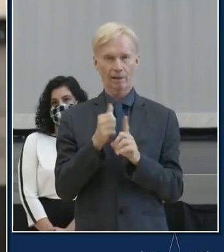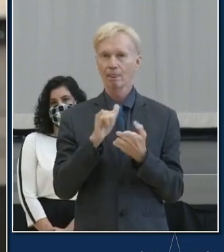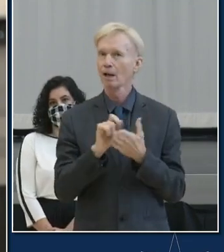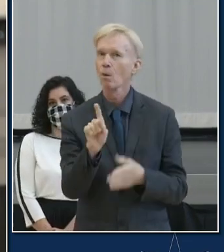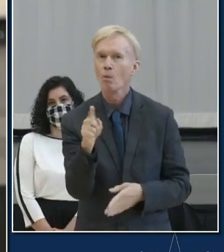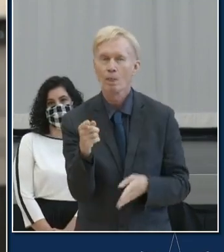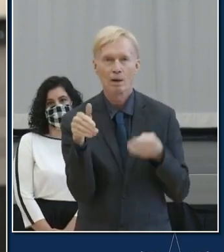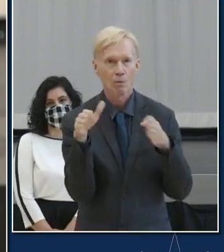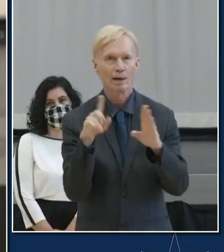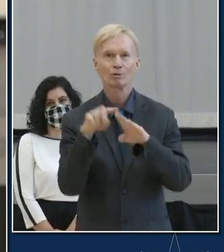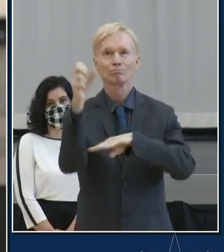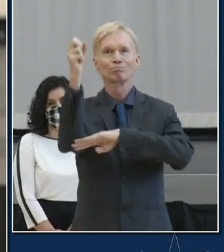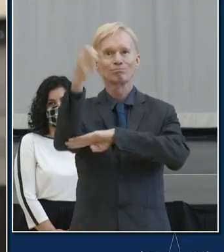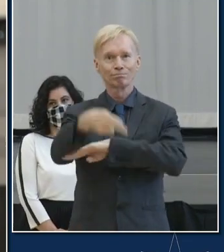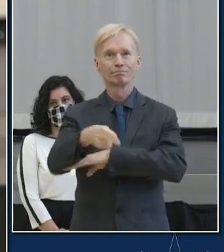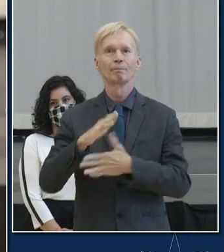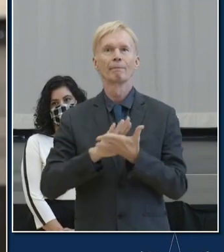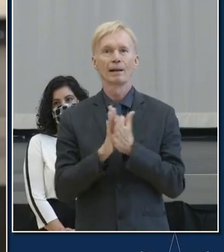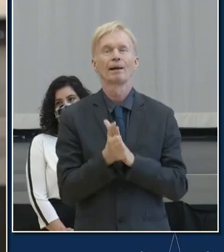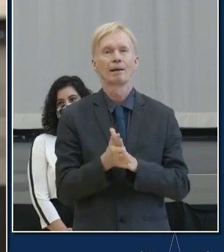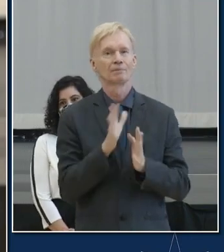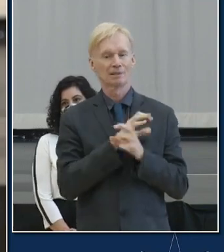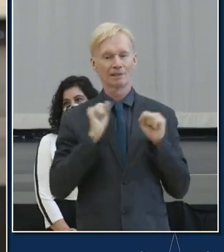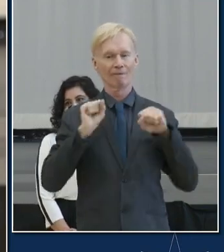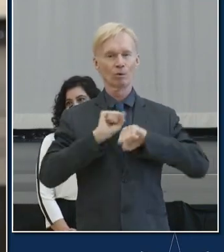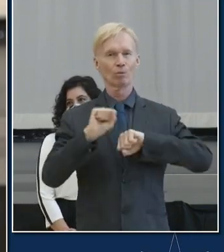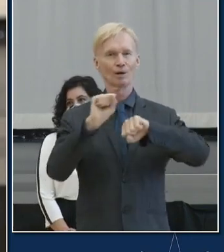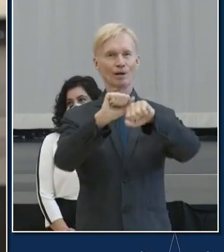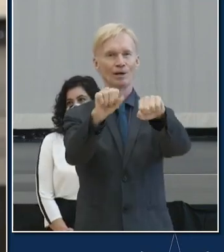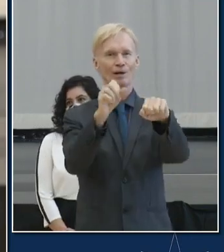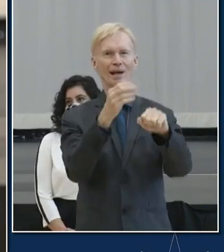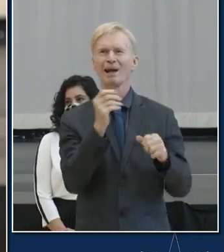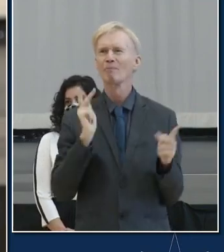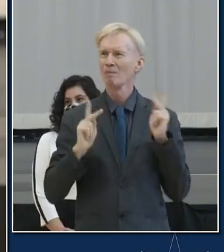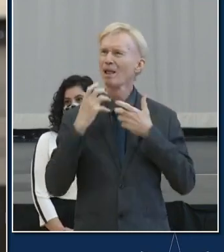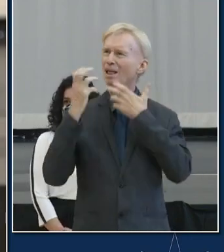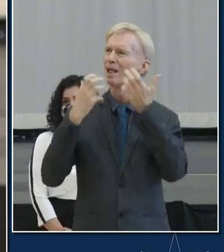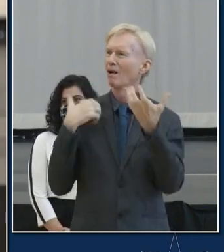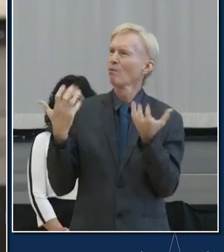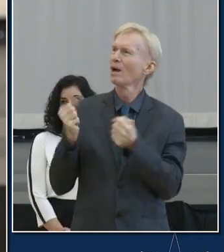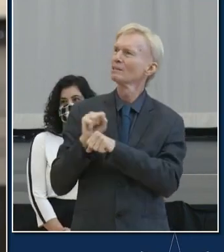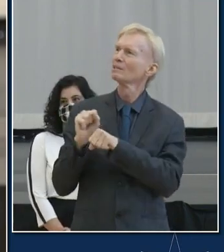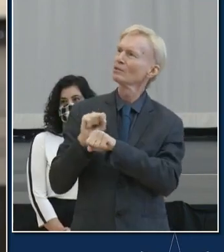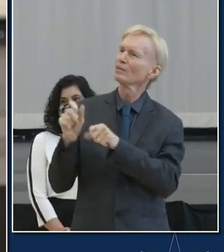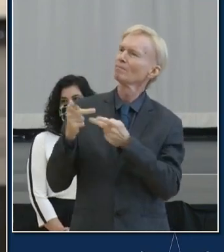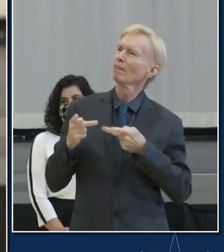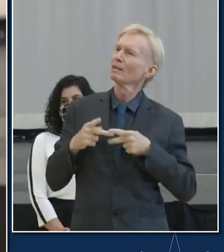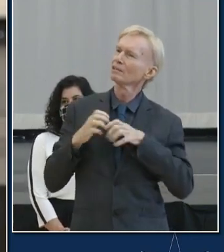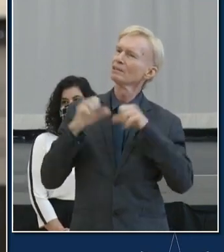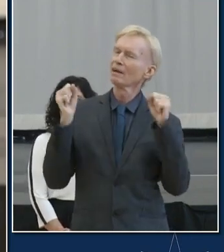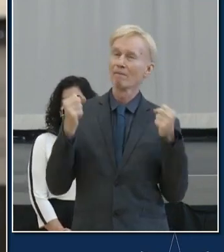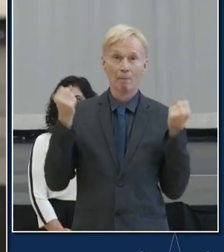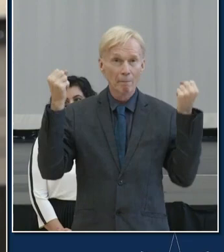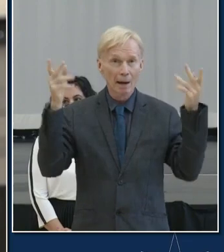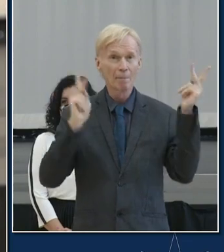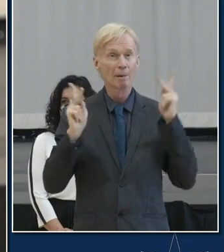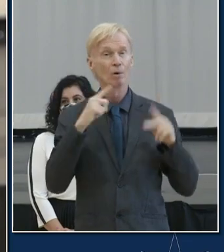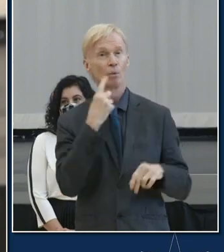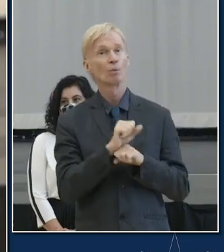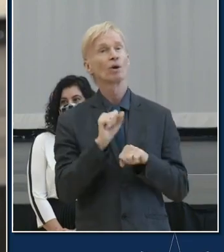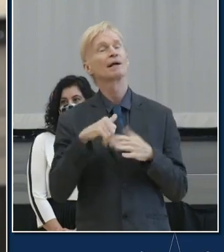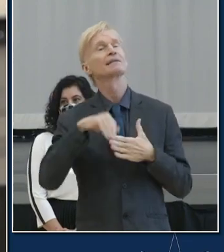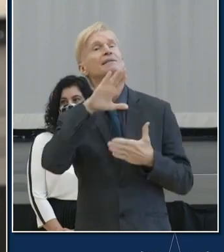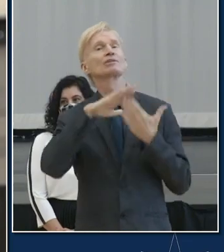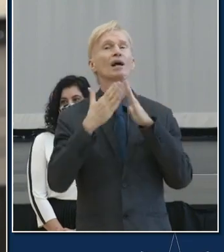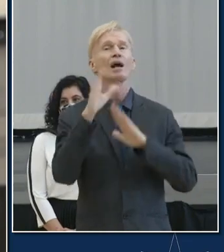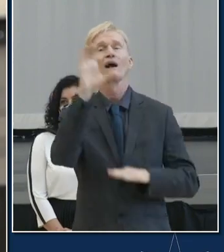way we get to a safe workplace, which is what workers have demanded. I've had a number of employees from across the city reach out to